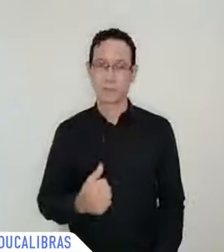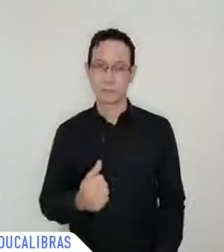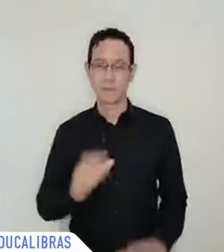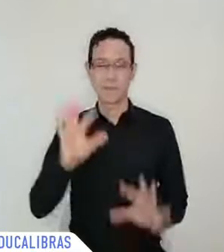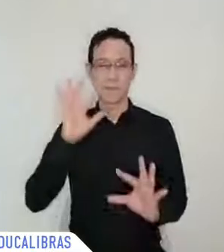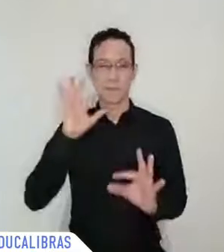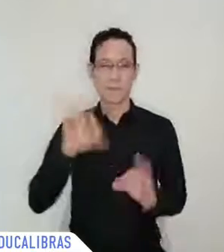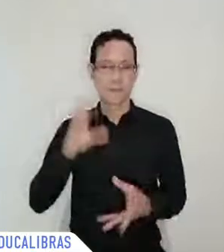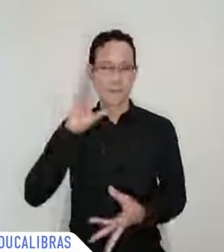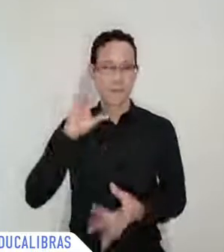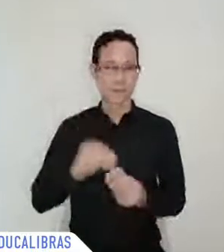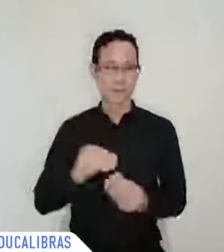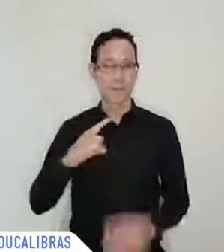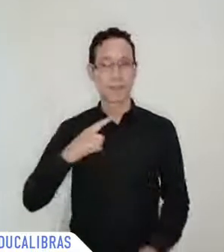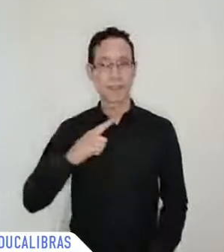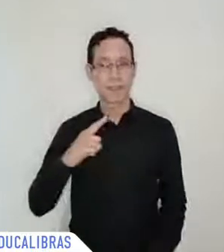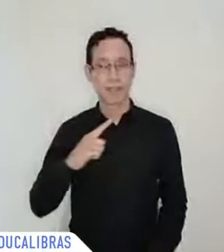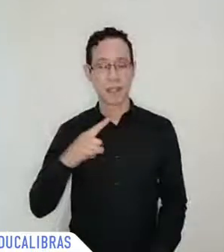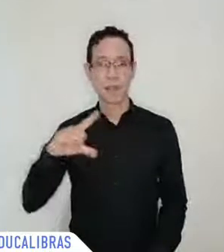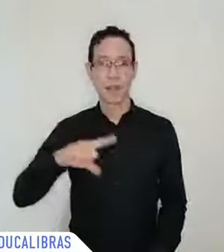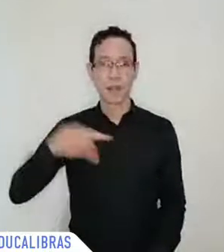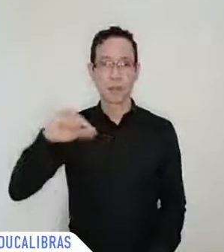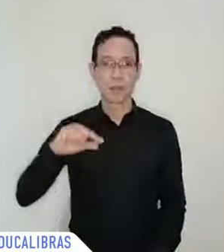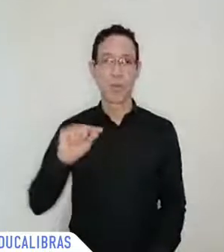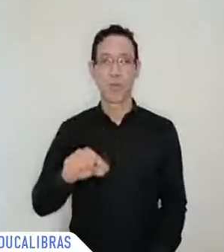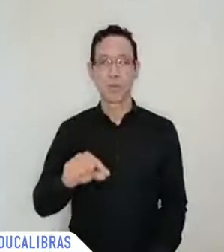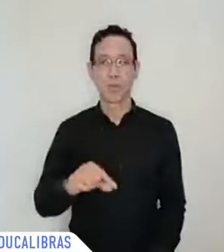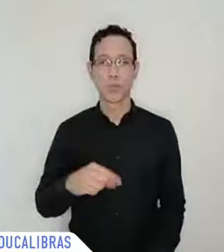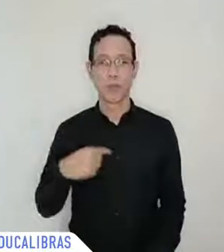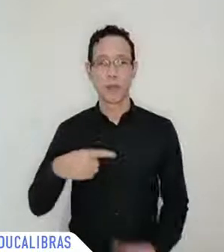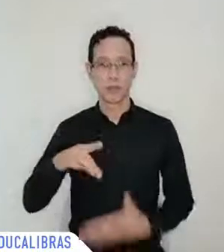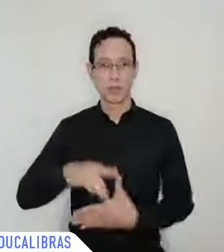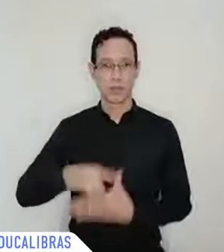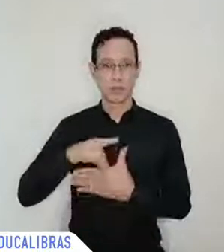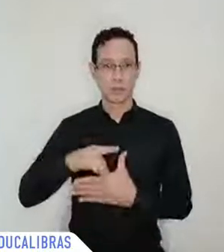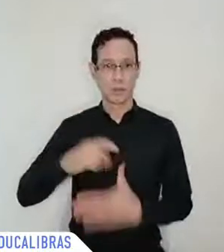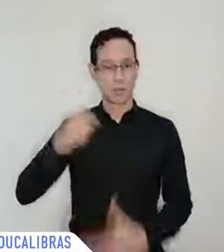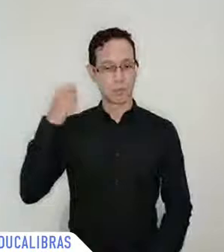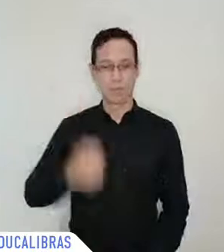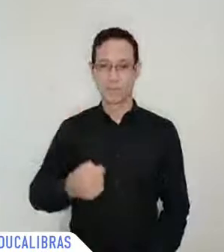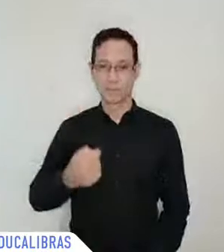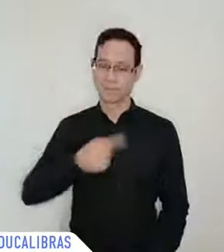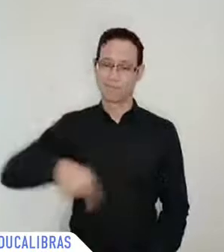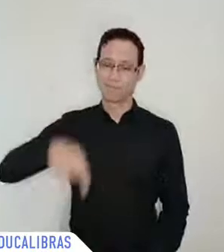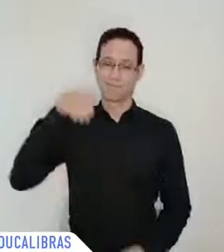cycle and the beauty of this cycle. We have